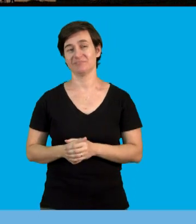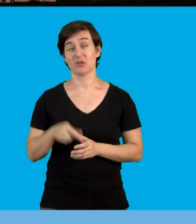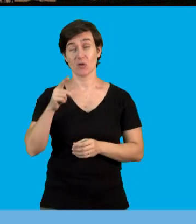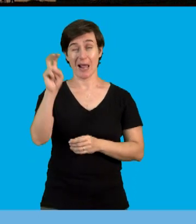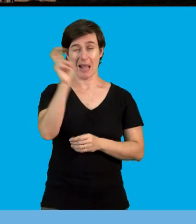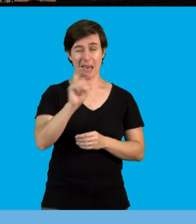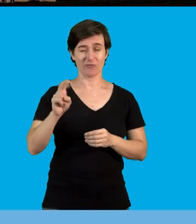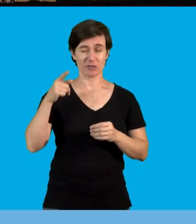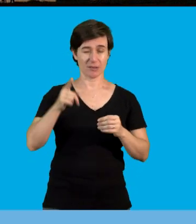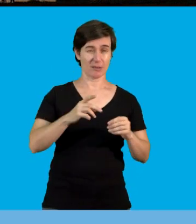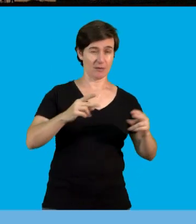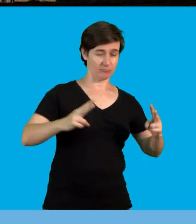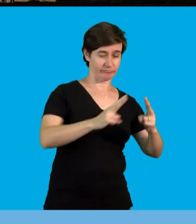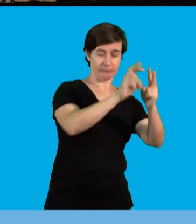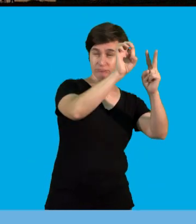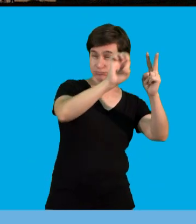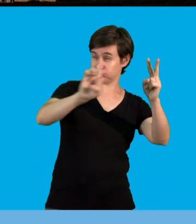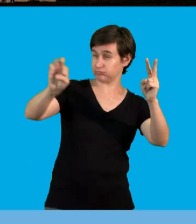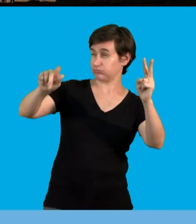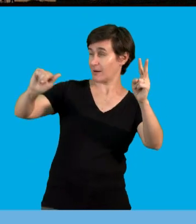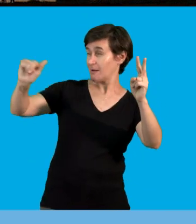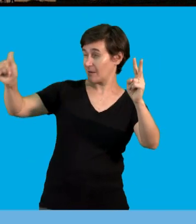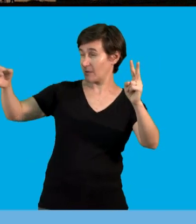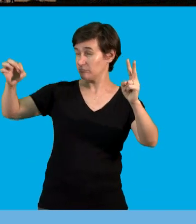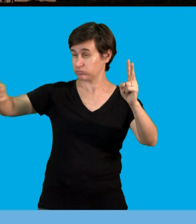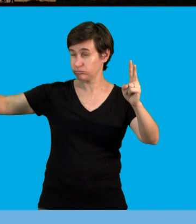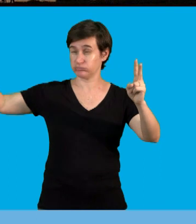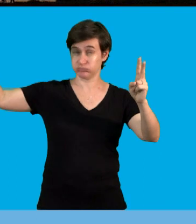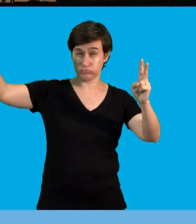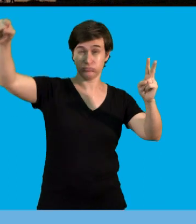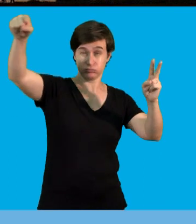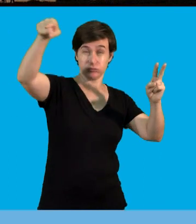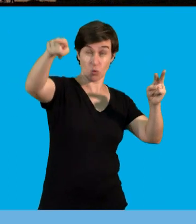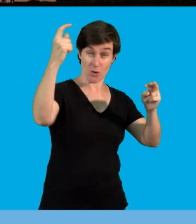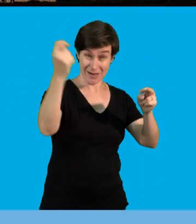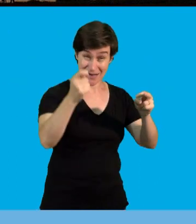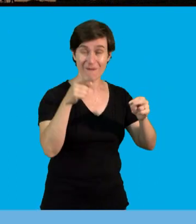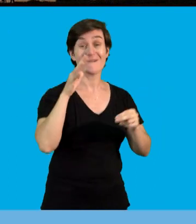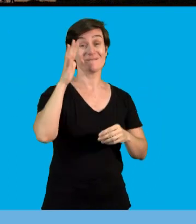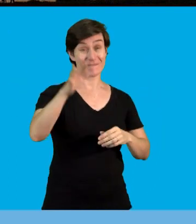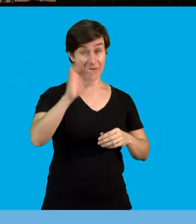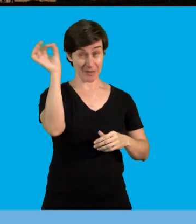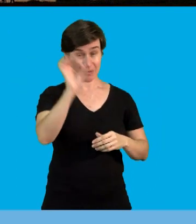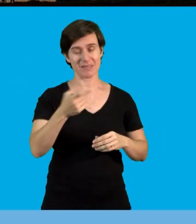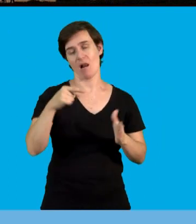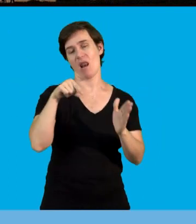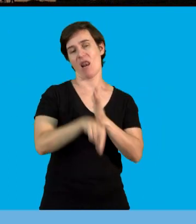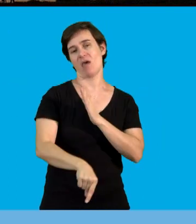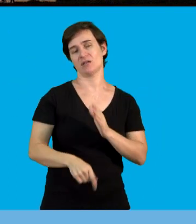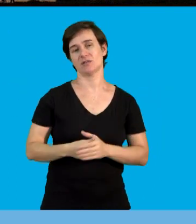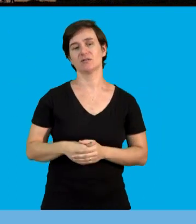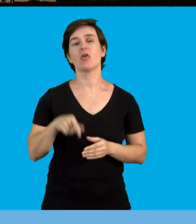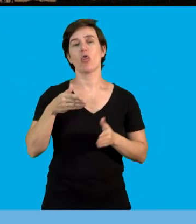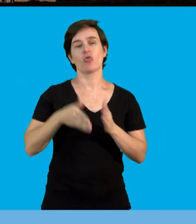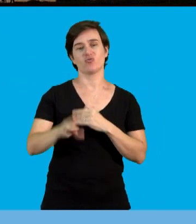this electricity is transported from one form to the other, 15% of it is going to be lost in the form of heat, which is known as